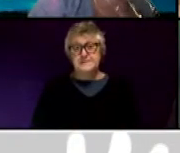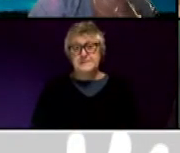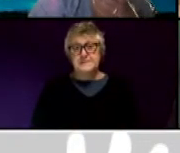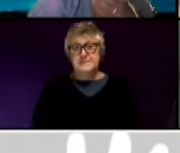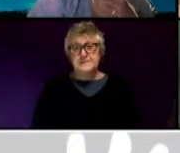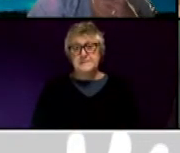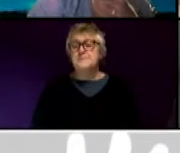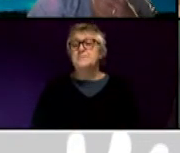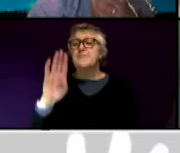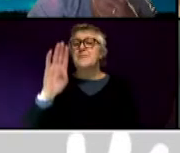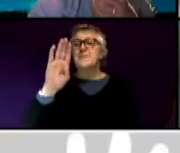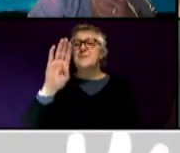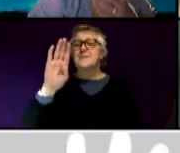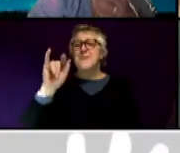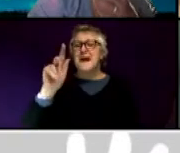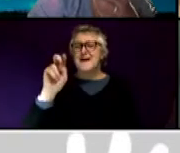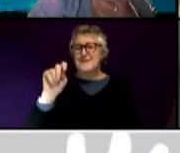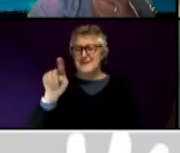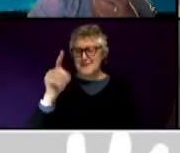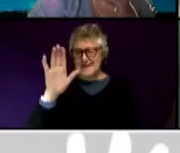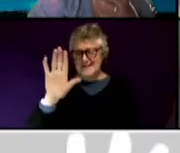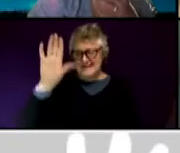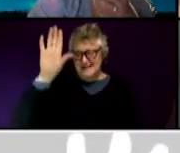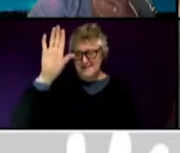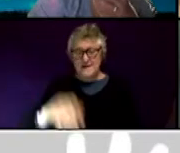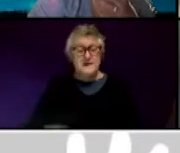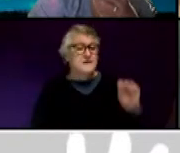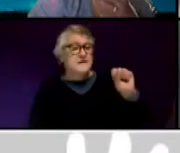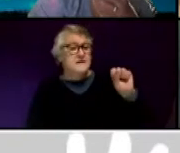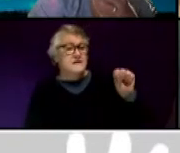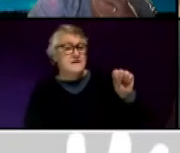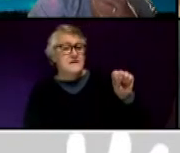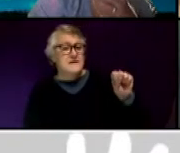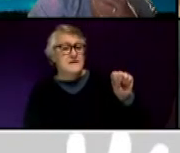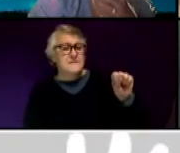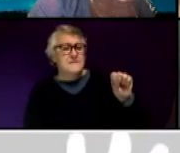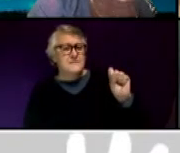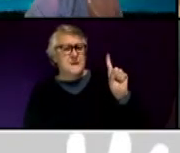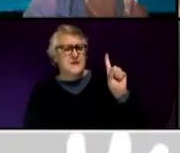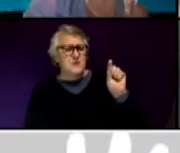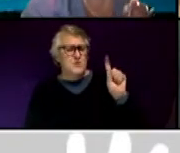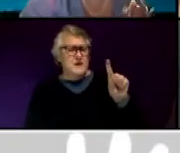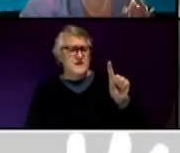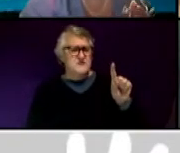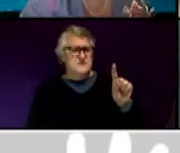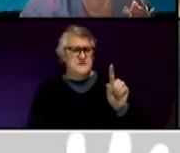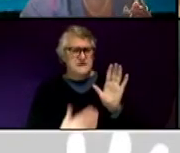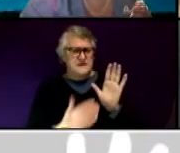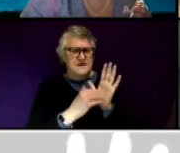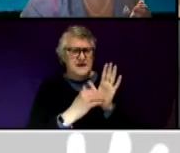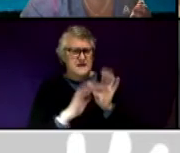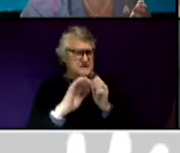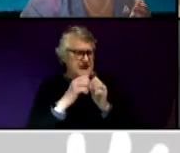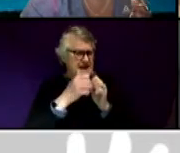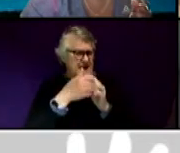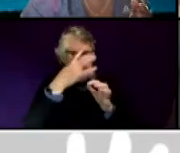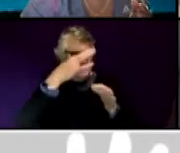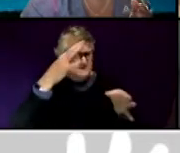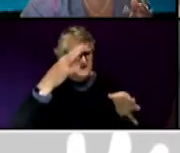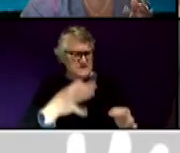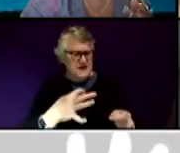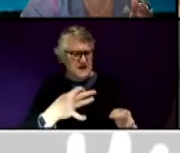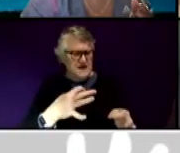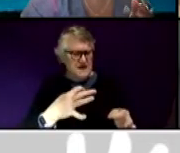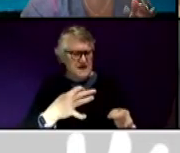Byron, your hand is still up. Go ahead. And I was looking at a question that was back up here and how they were going to decide on how to